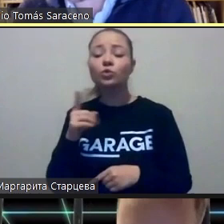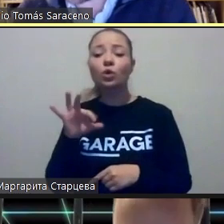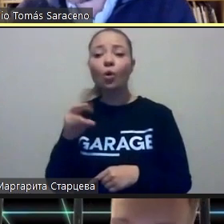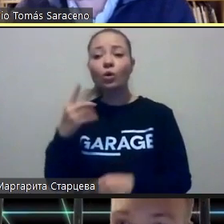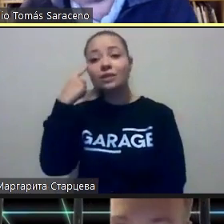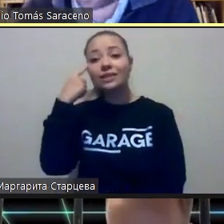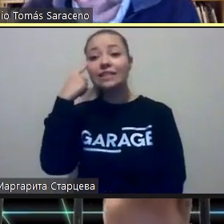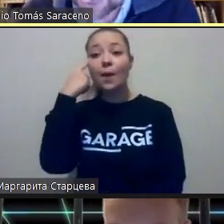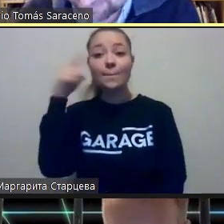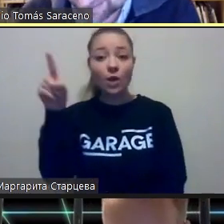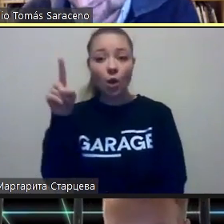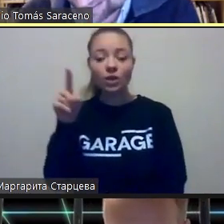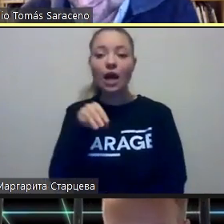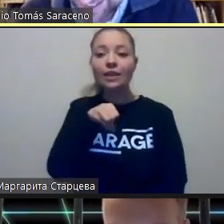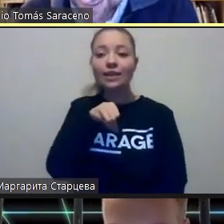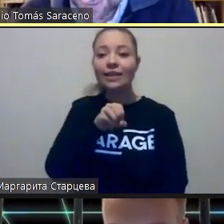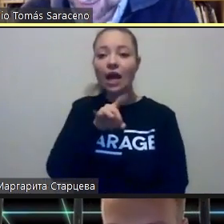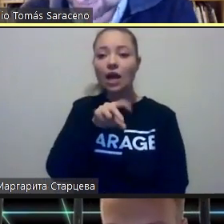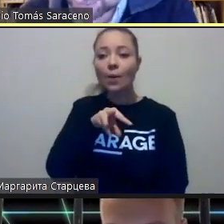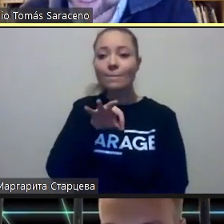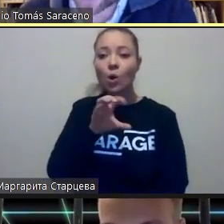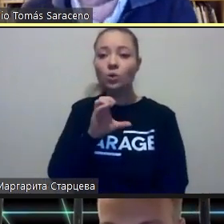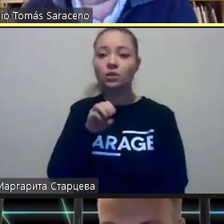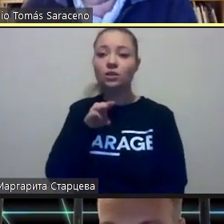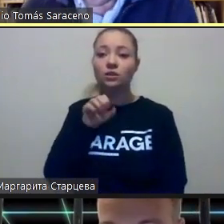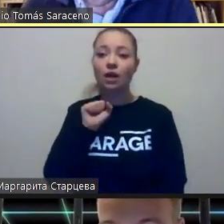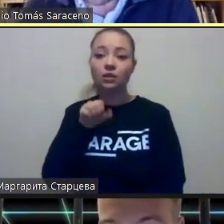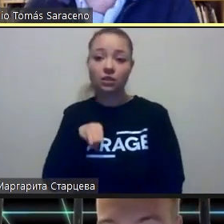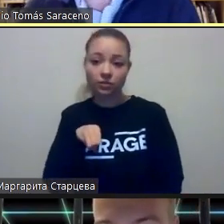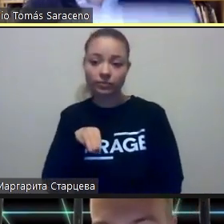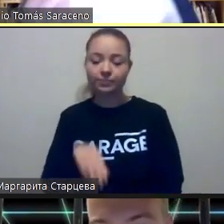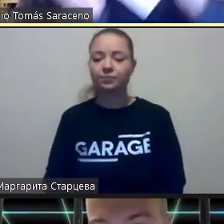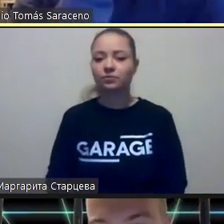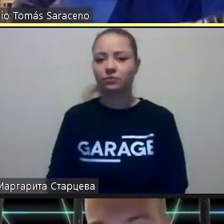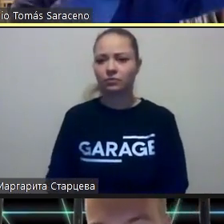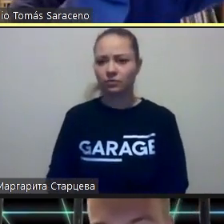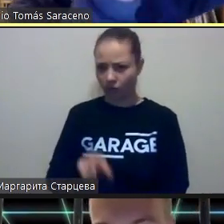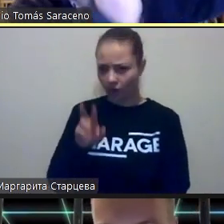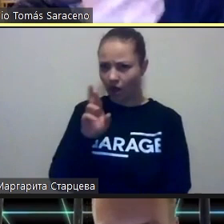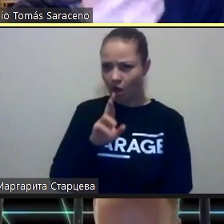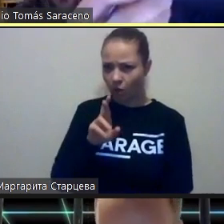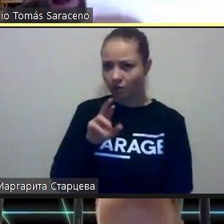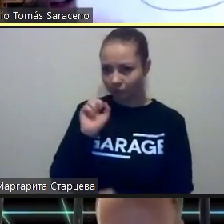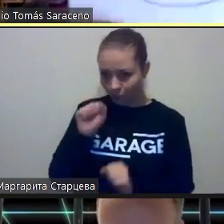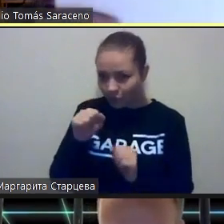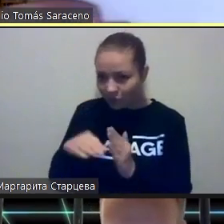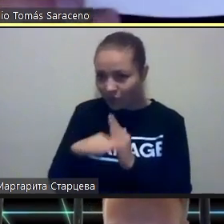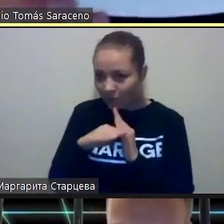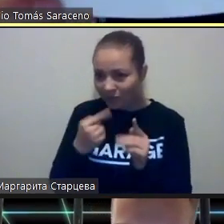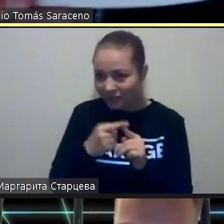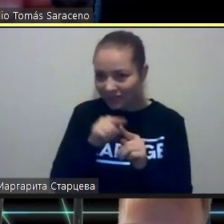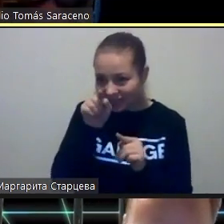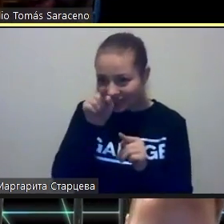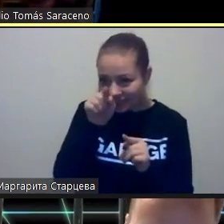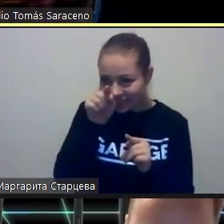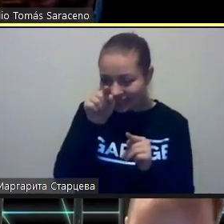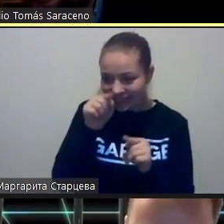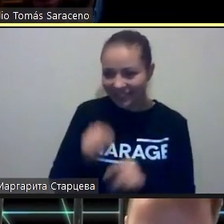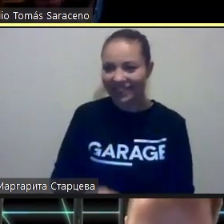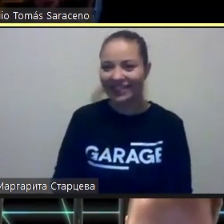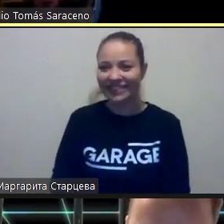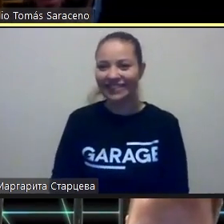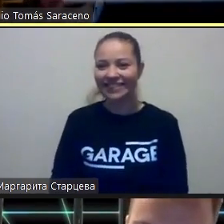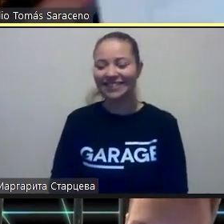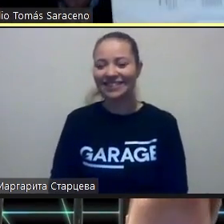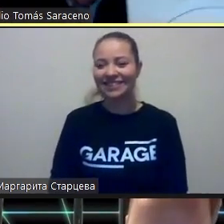thermostat, something like it. Iaroslav, you can help me. But basically, it's a kind of a double